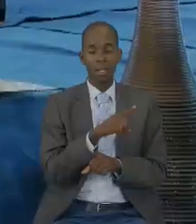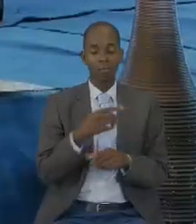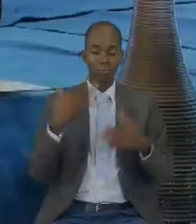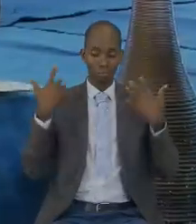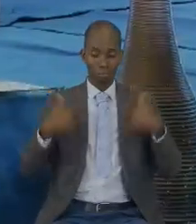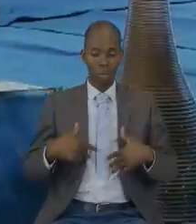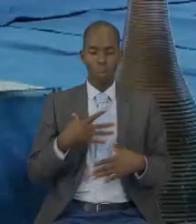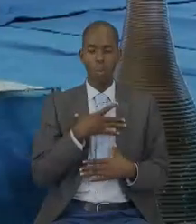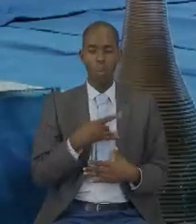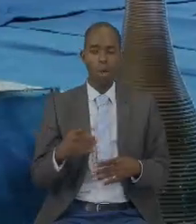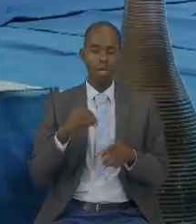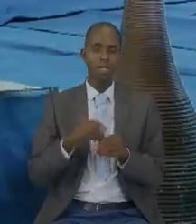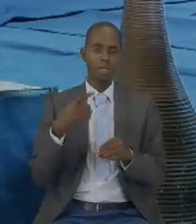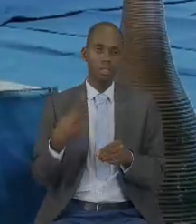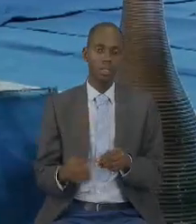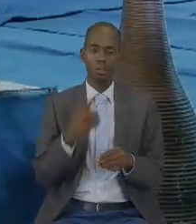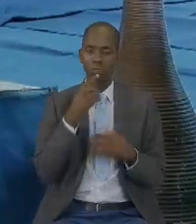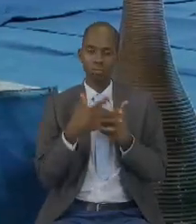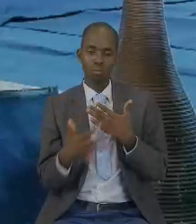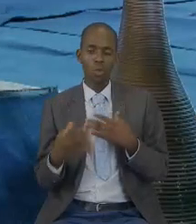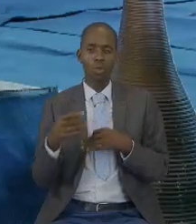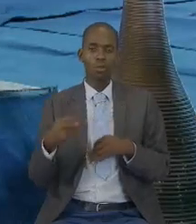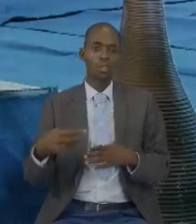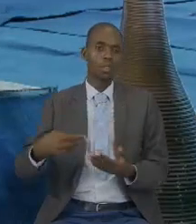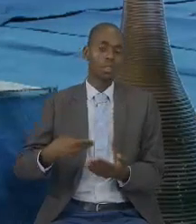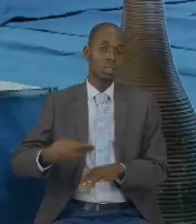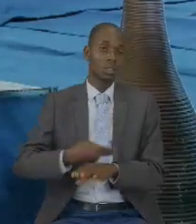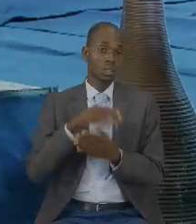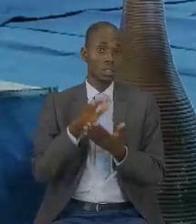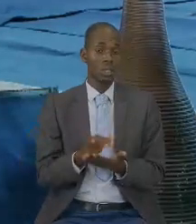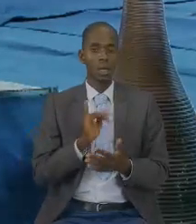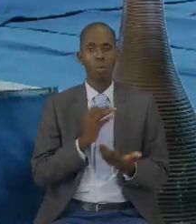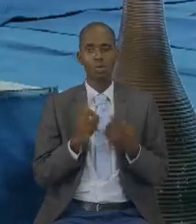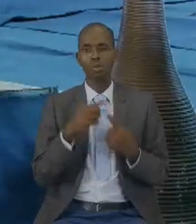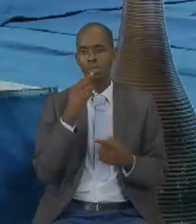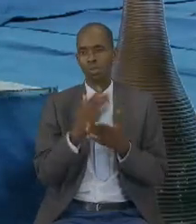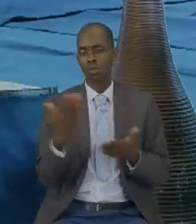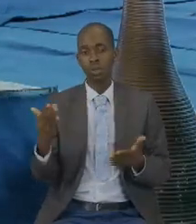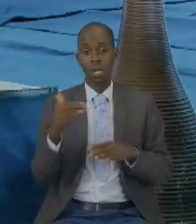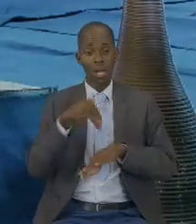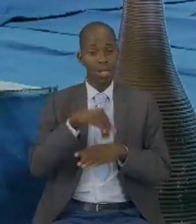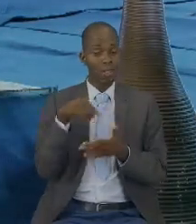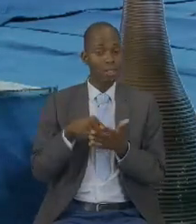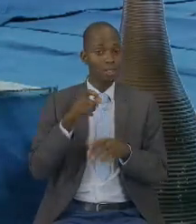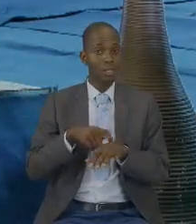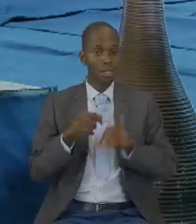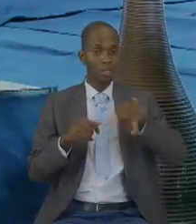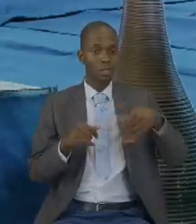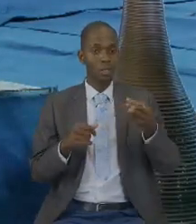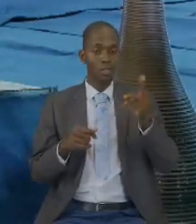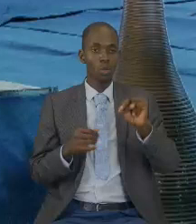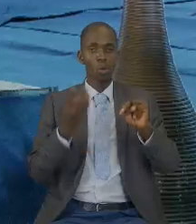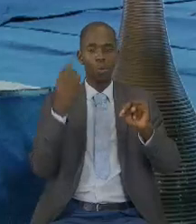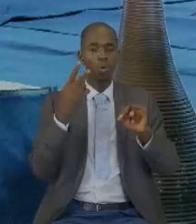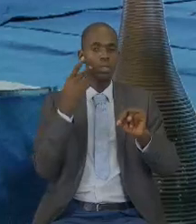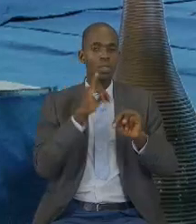the blood of the Lamb. Can I tell you something? At this time, John was seeing this revelation.